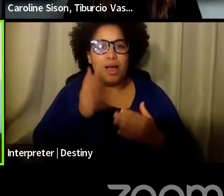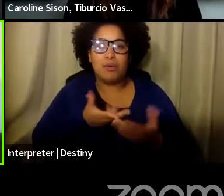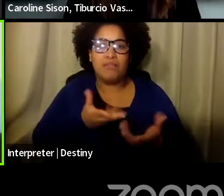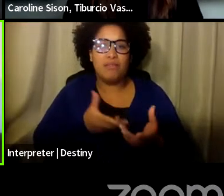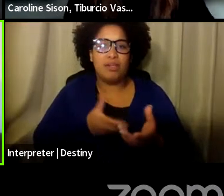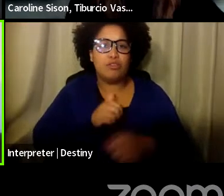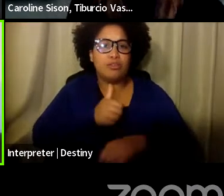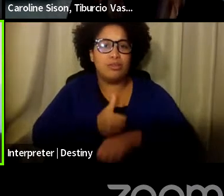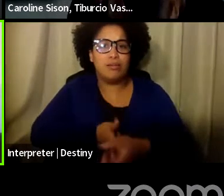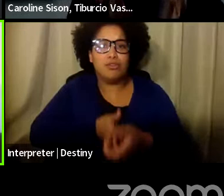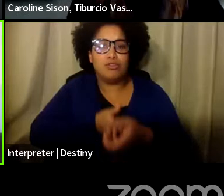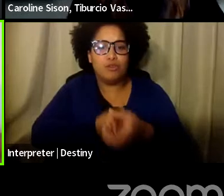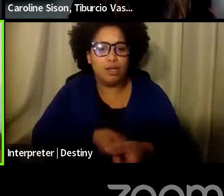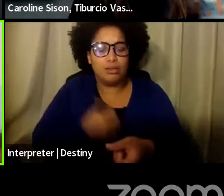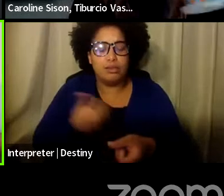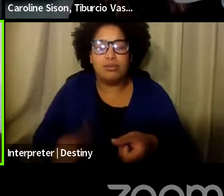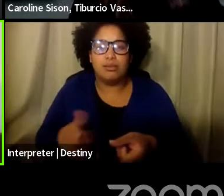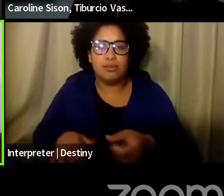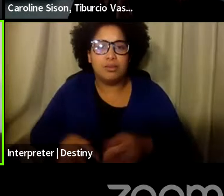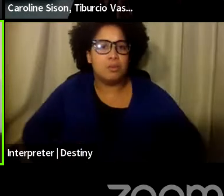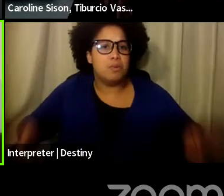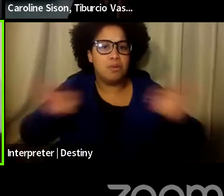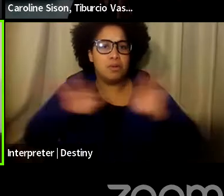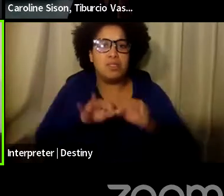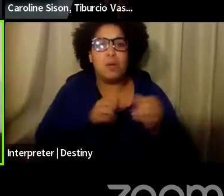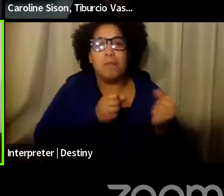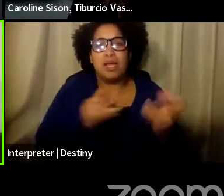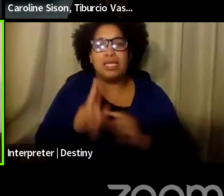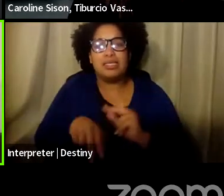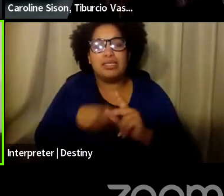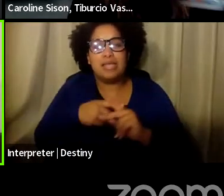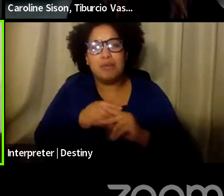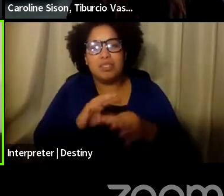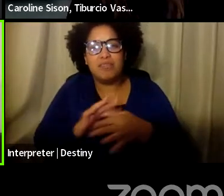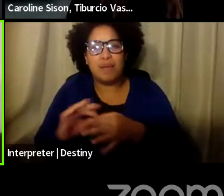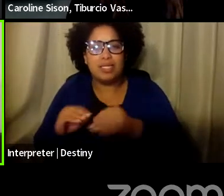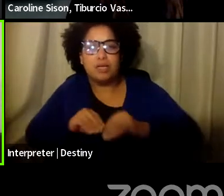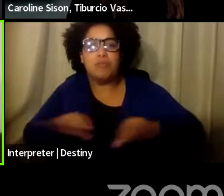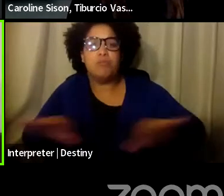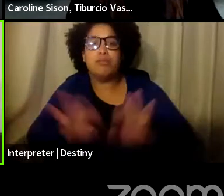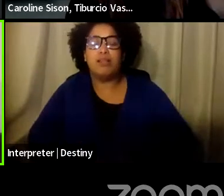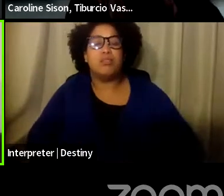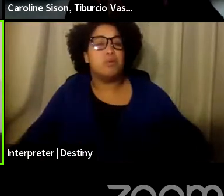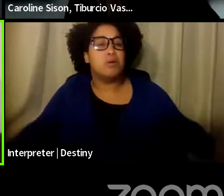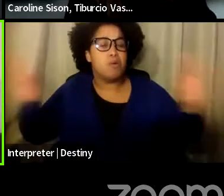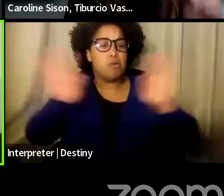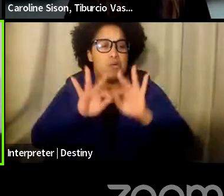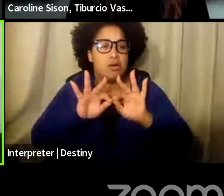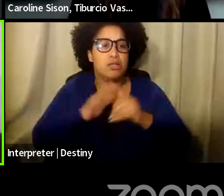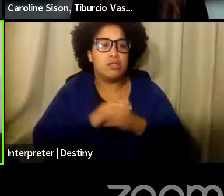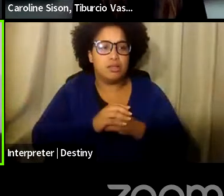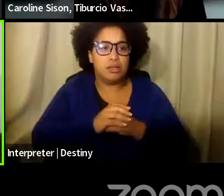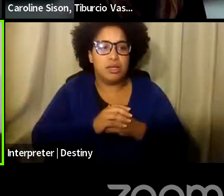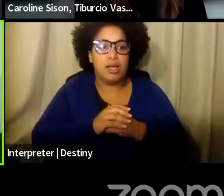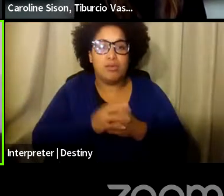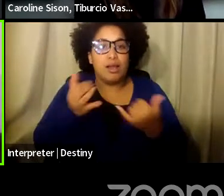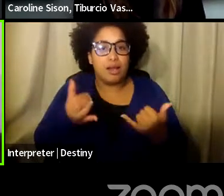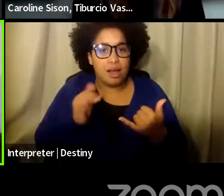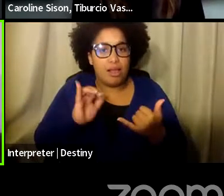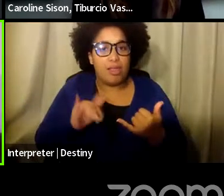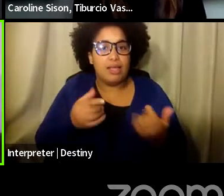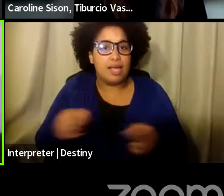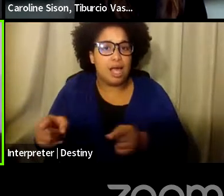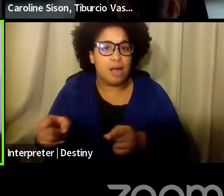there. So that multiple messaging part is so very critical. And that's what's being engaged right now in the